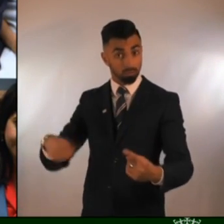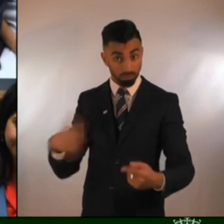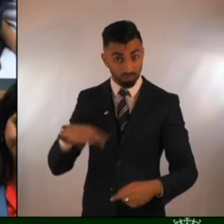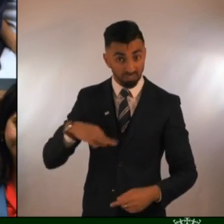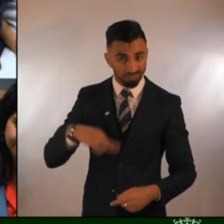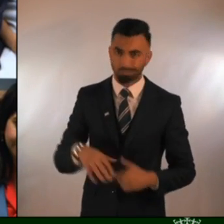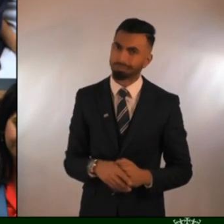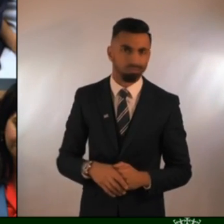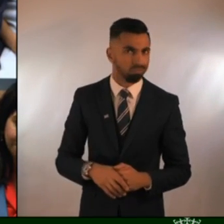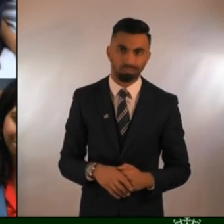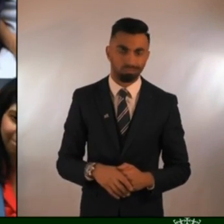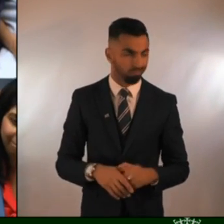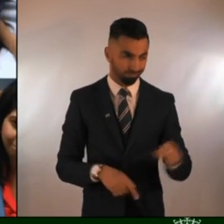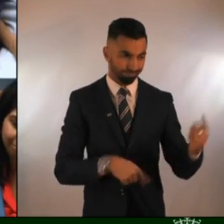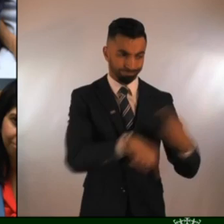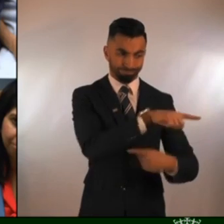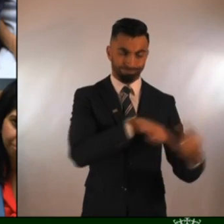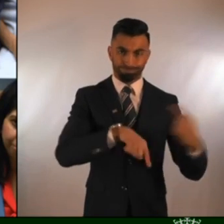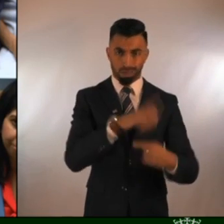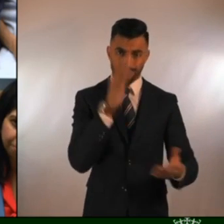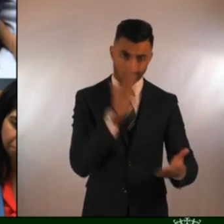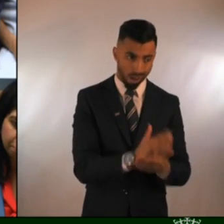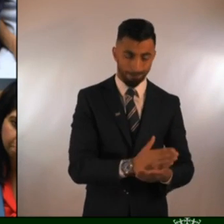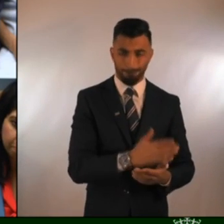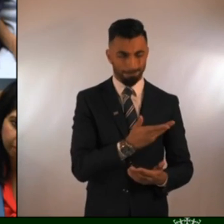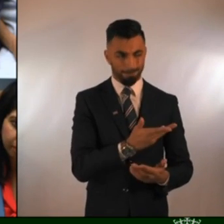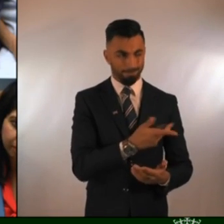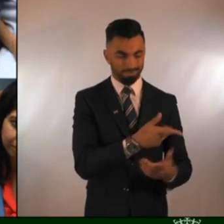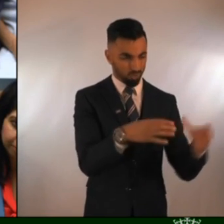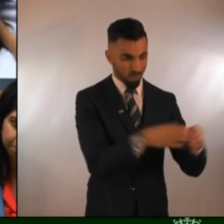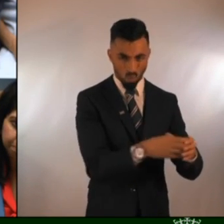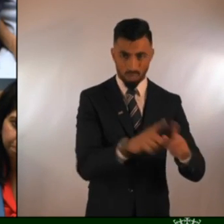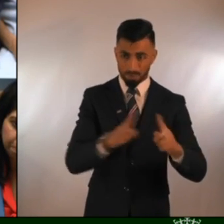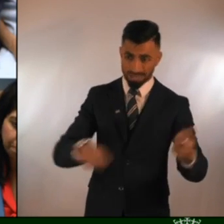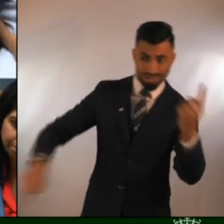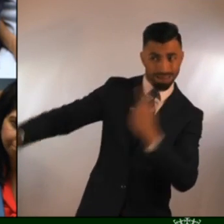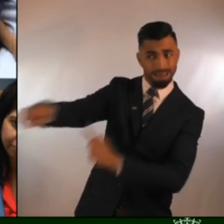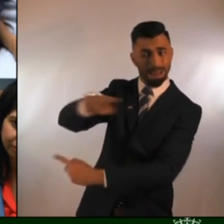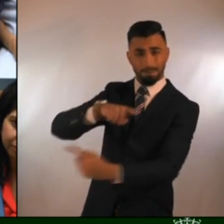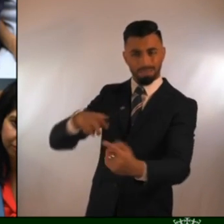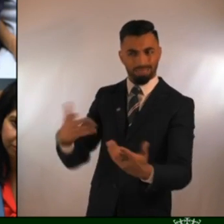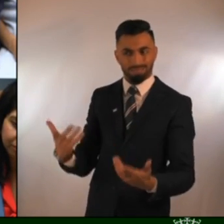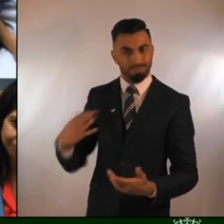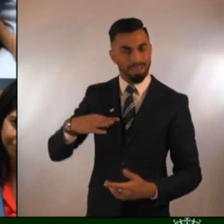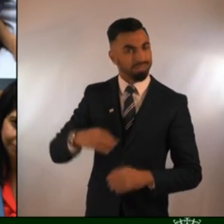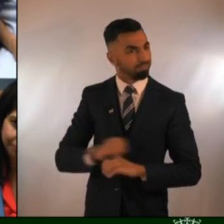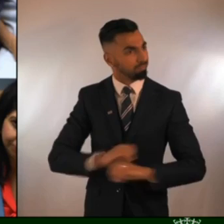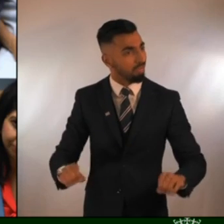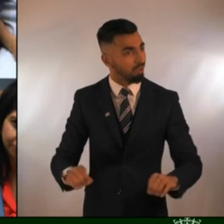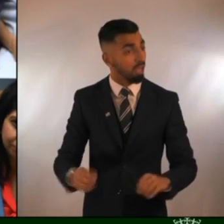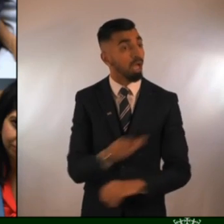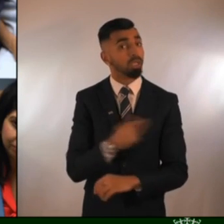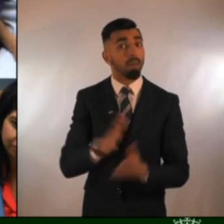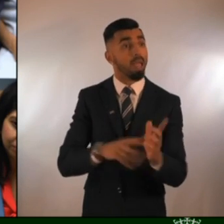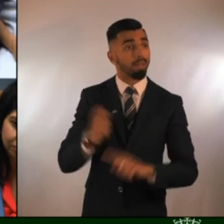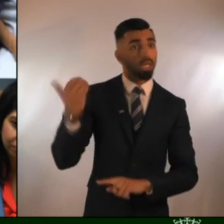that it's entrepreneurs who mainly benefit. For all these reasons, I've heard representations that I should completely abolish it.